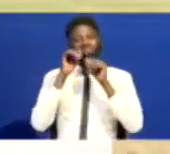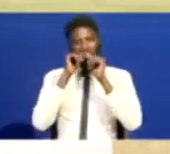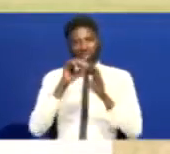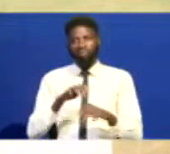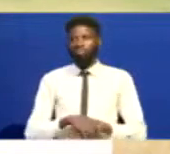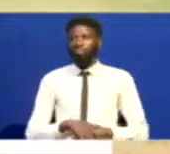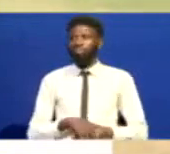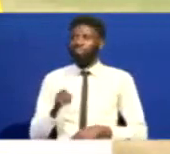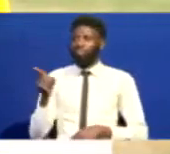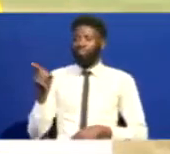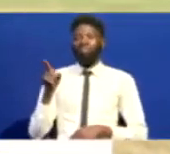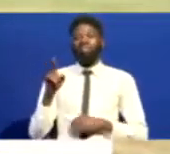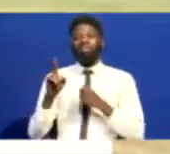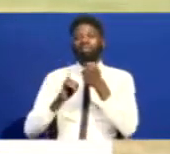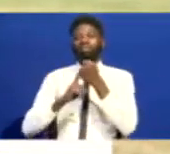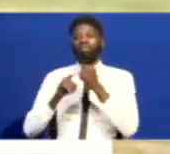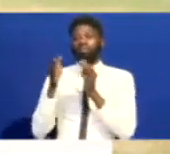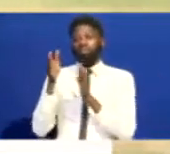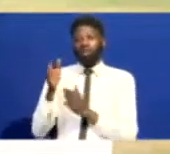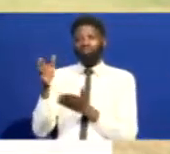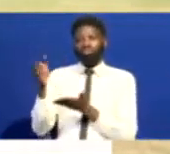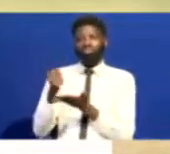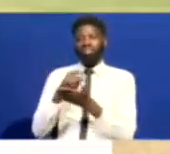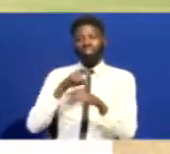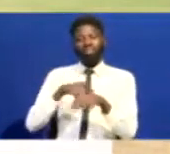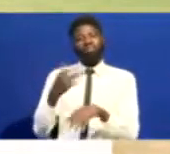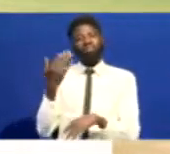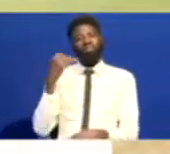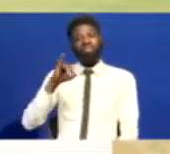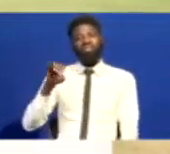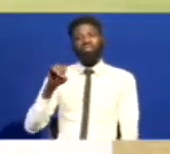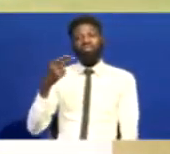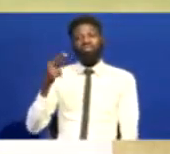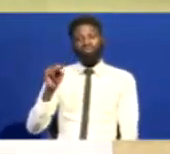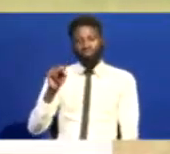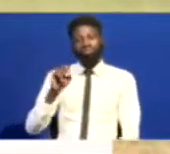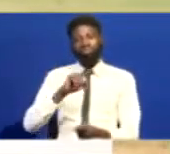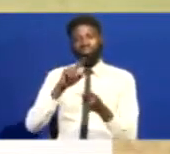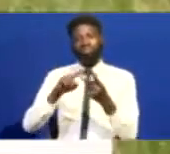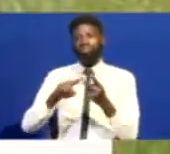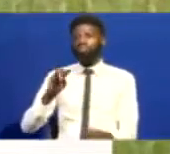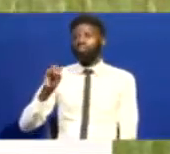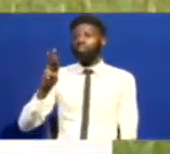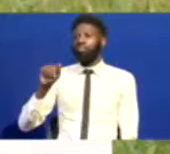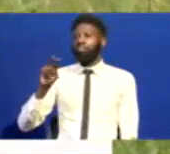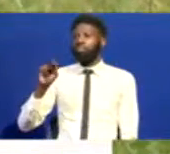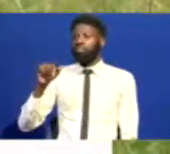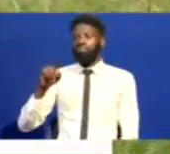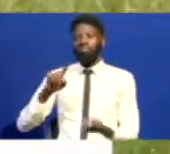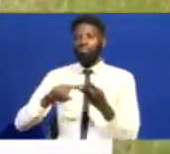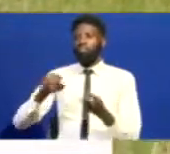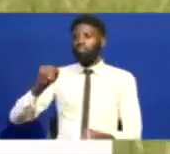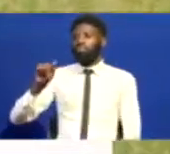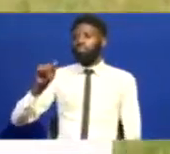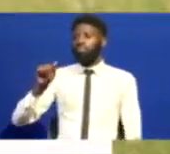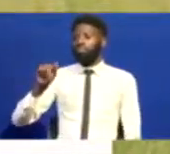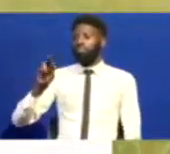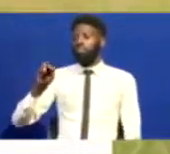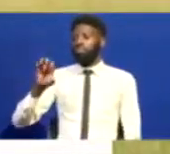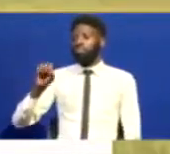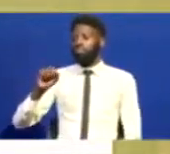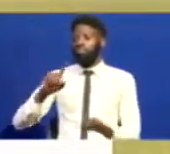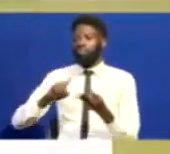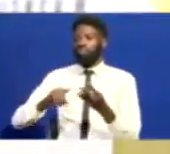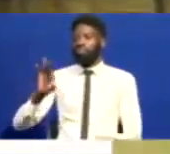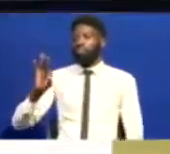becomes Tusker's sixth signing after the arrival of John Bakukama, Joseph Mwangi, James Kibande, Fabian Adikane,